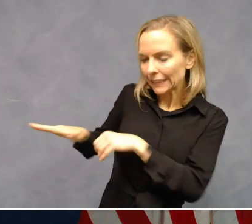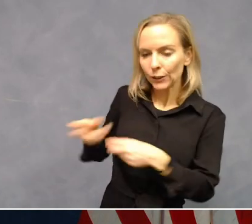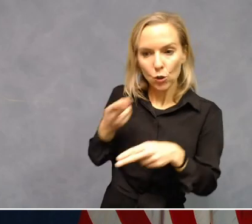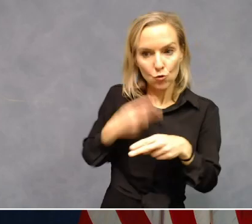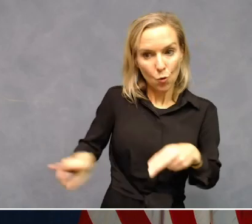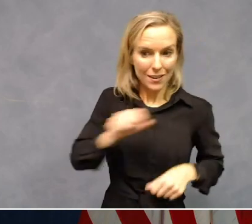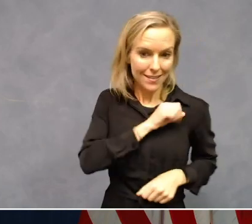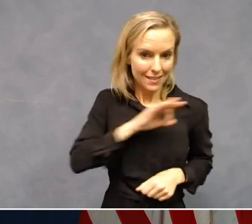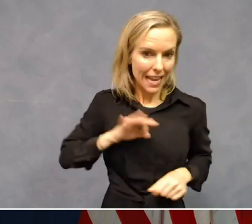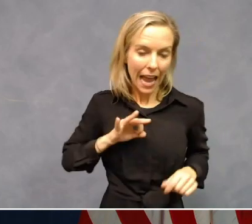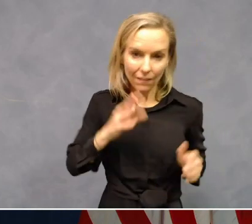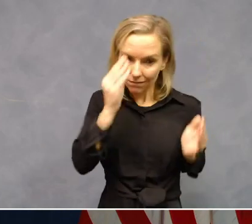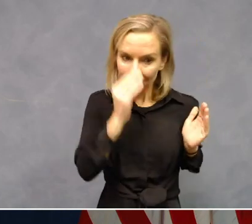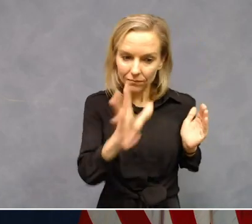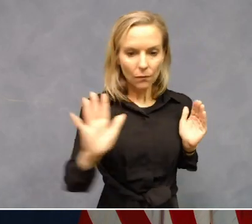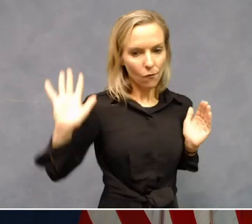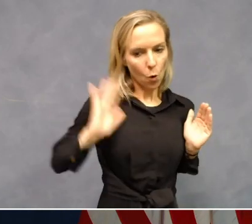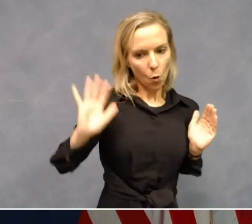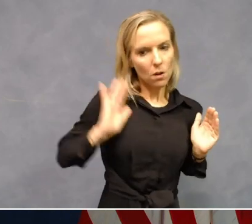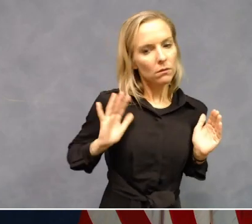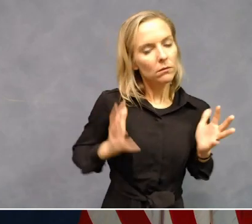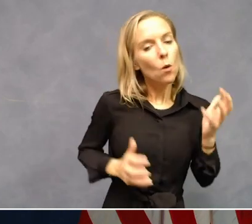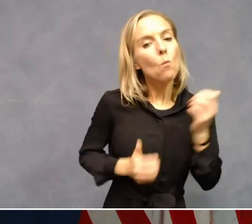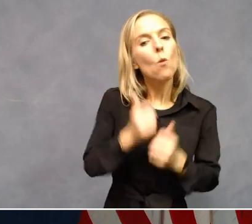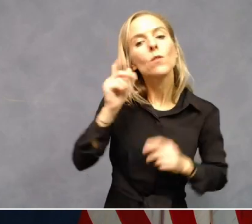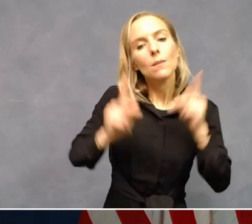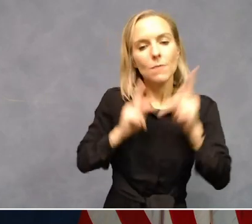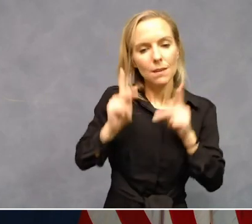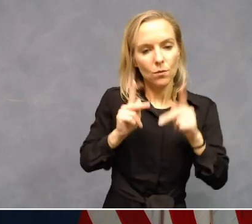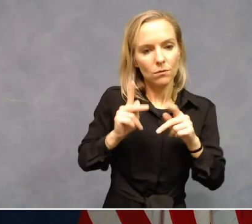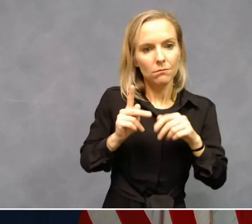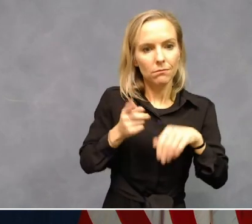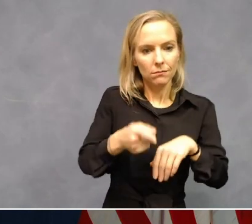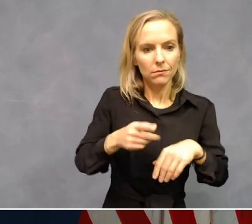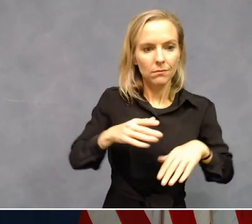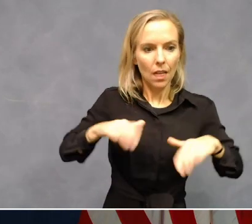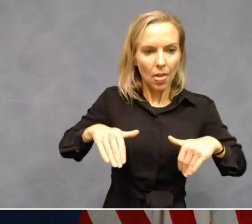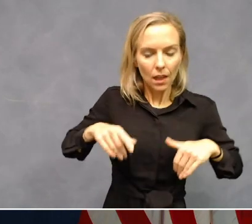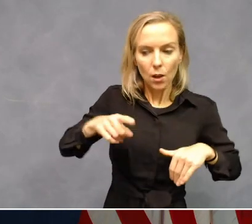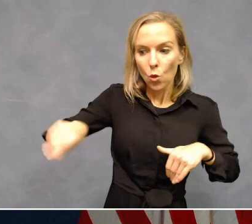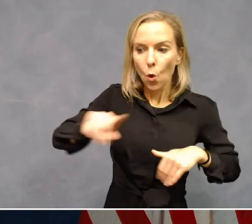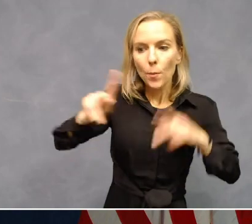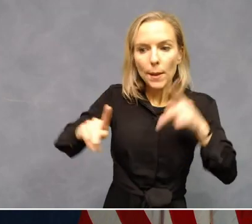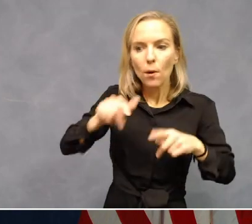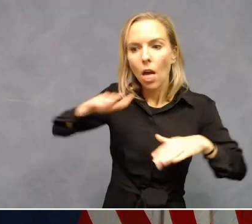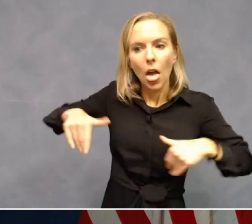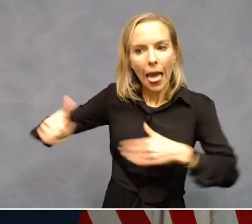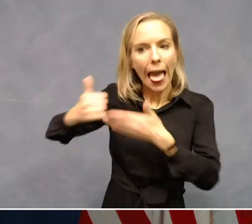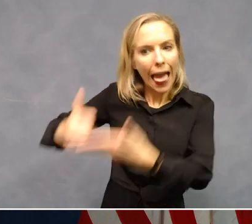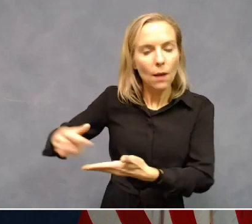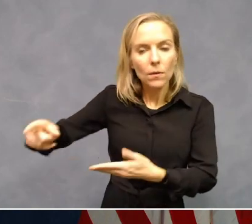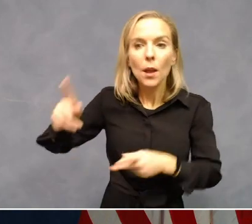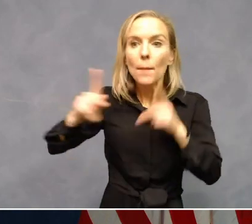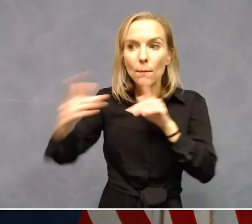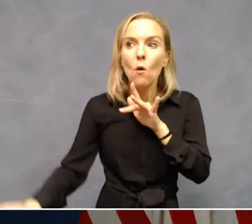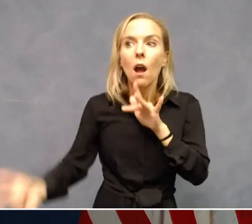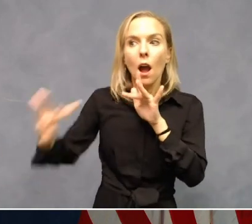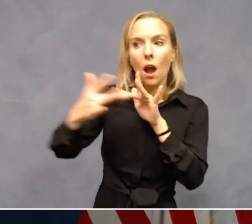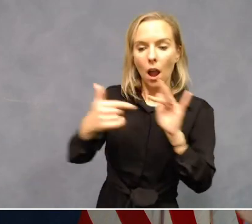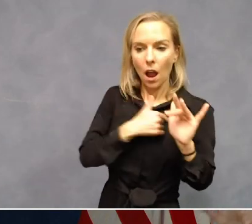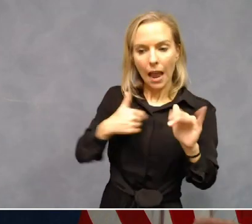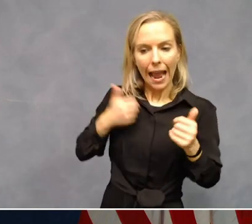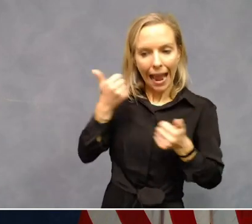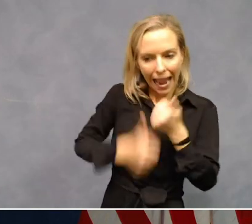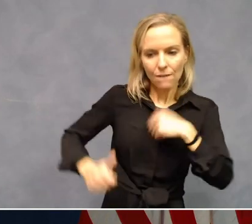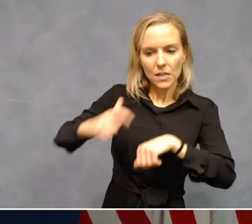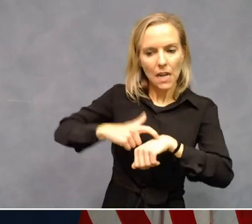this before, we've got most of our people working on people who haven't been helped. We've had people reach out to us, and each time that happens, we say,